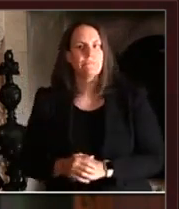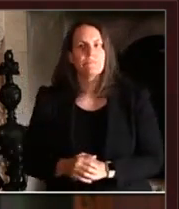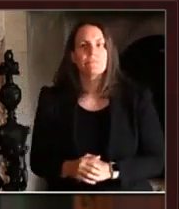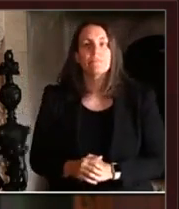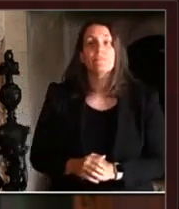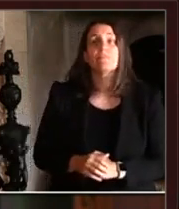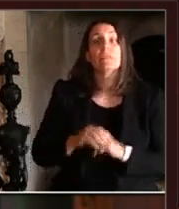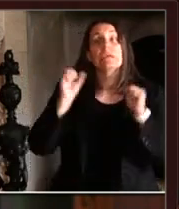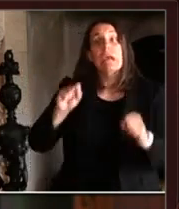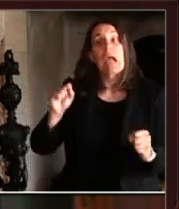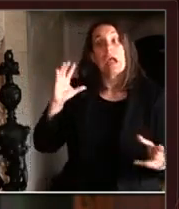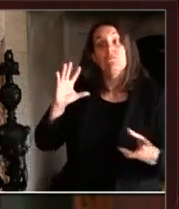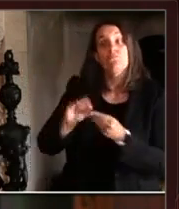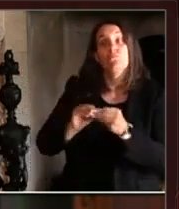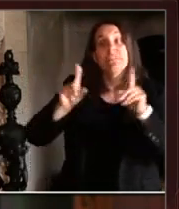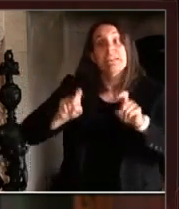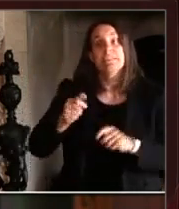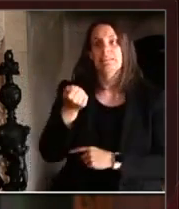at